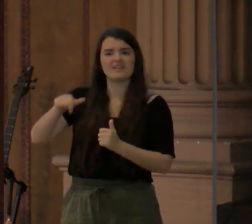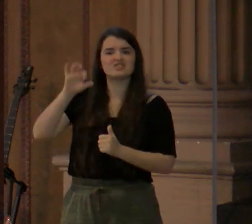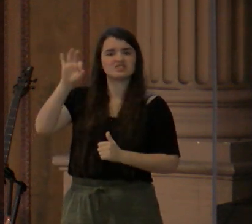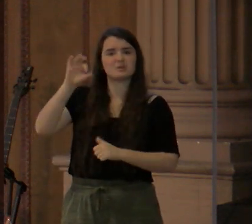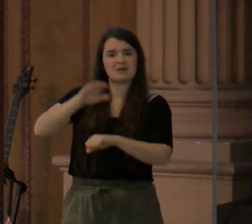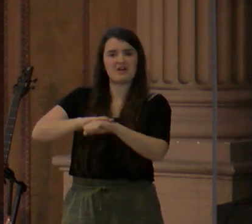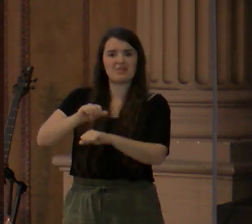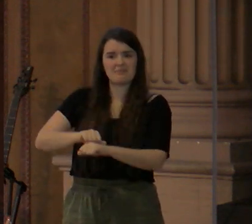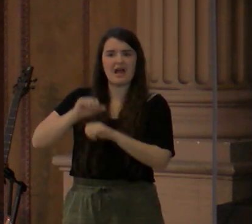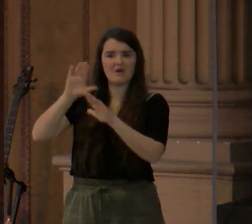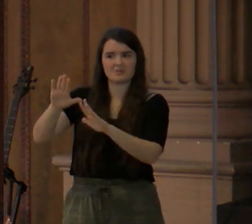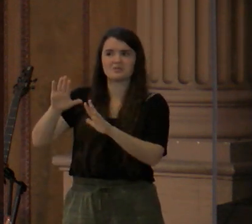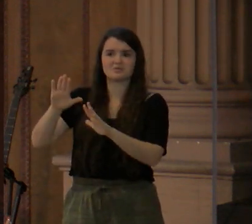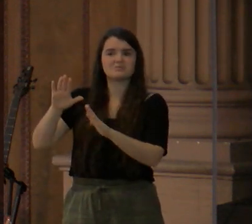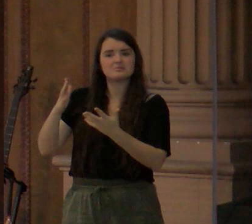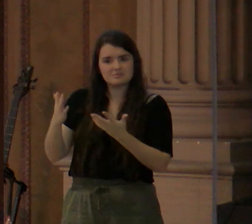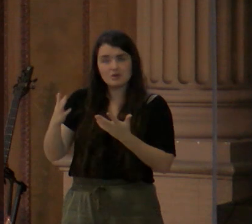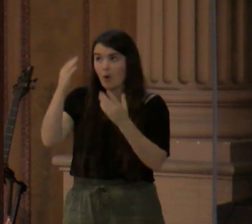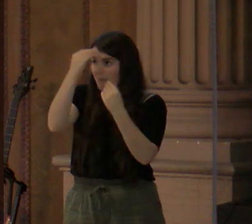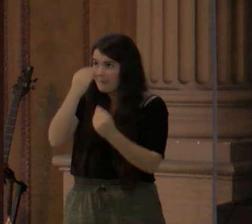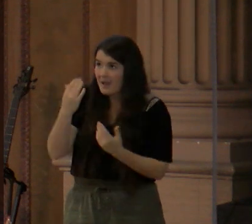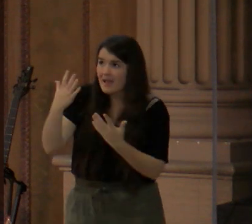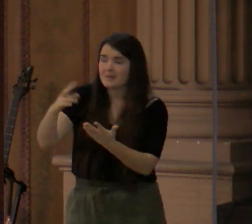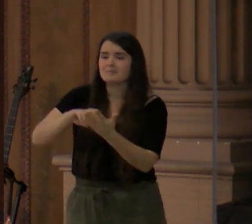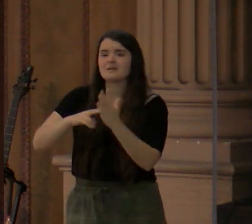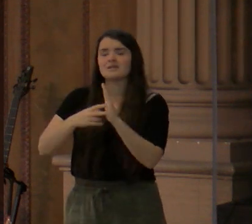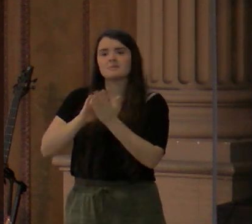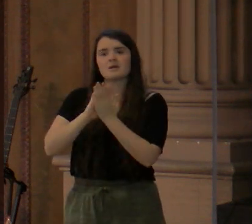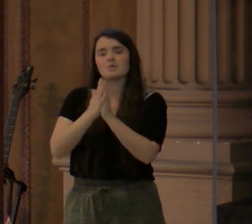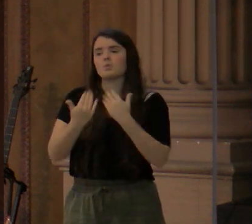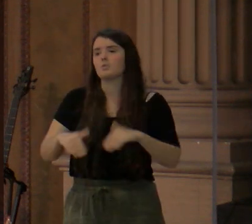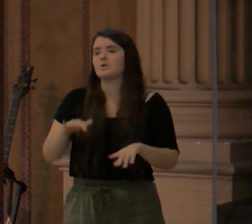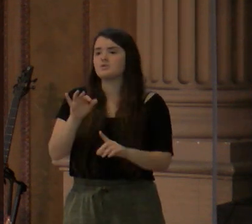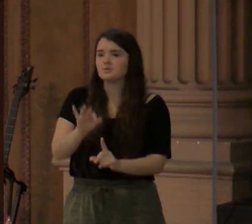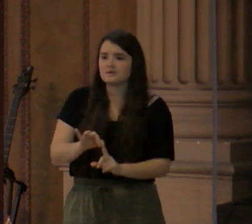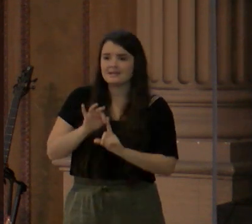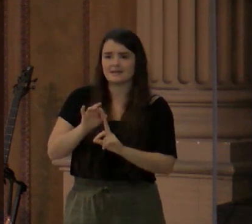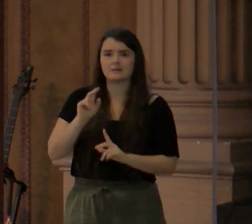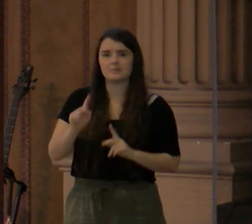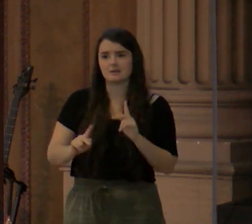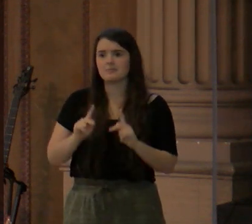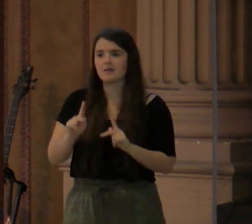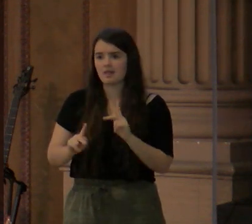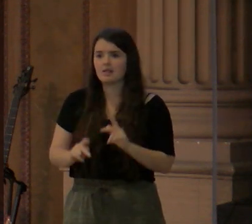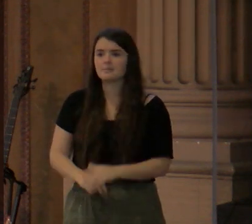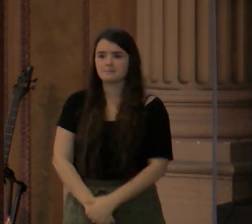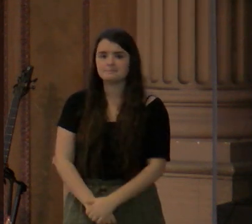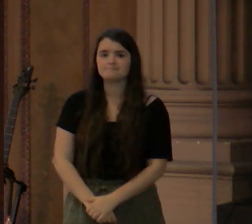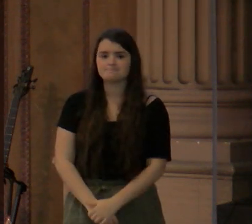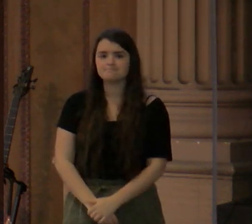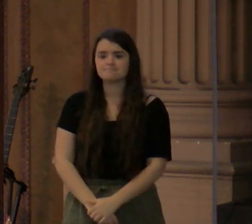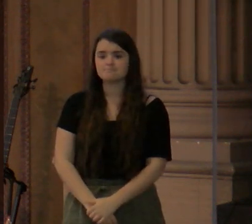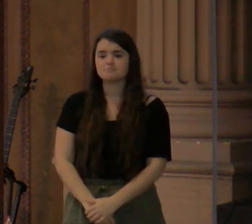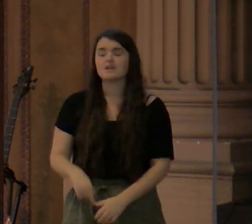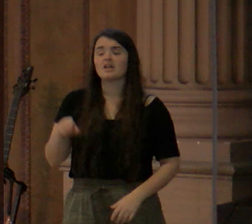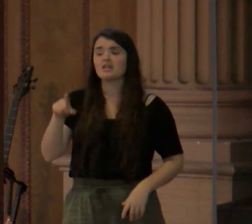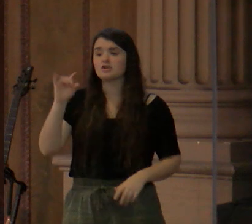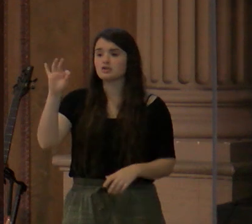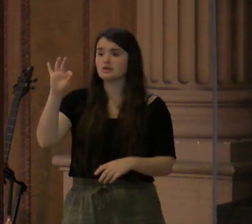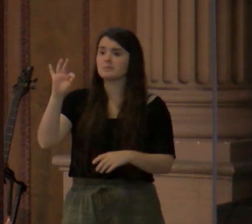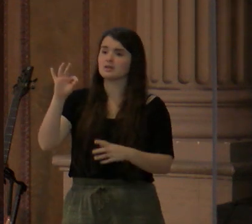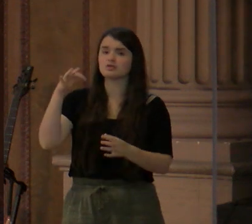Obeying this does make us unique people, and it makes us together a unique people. The Sermon on the Mount describes the Christian